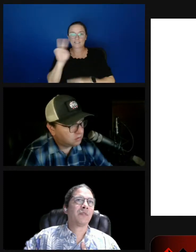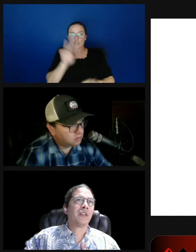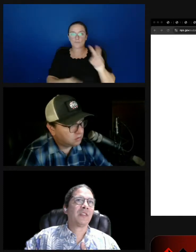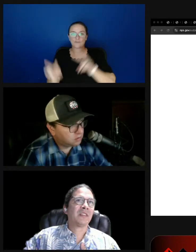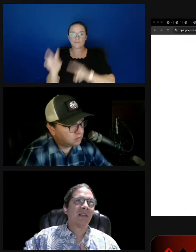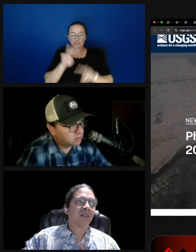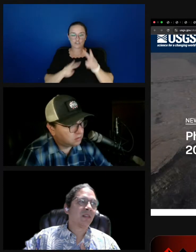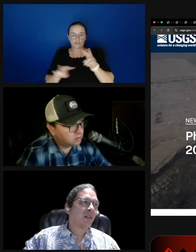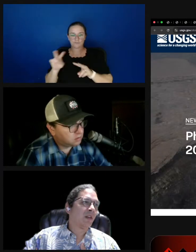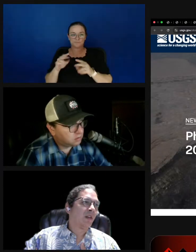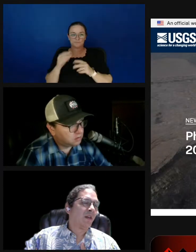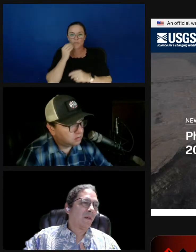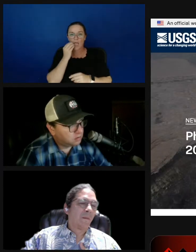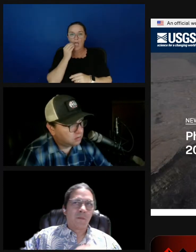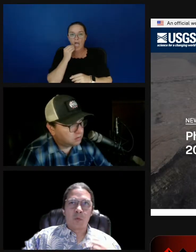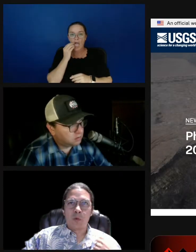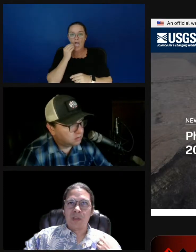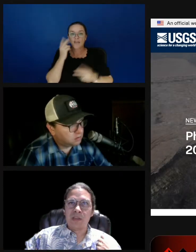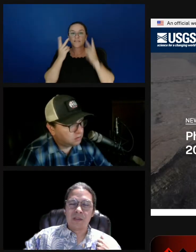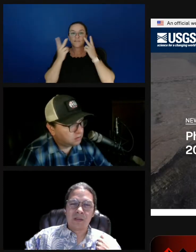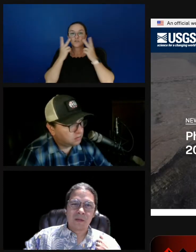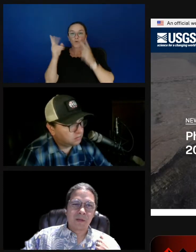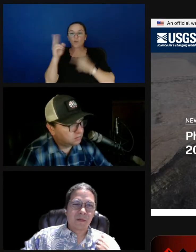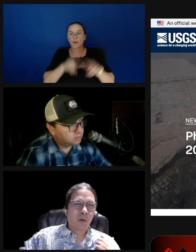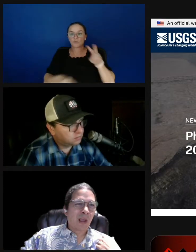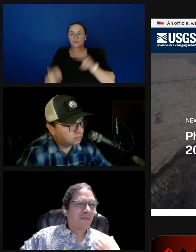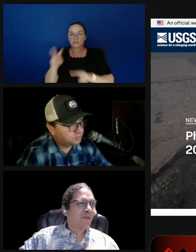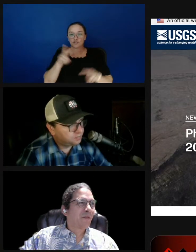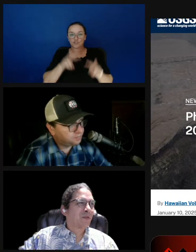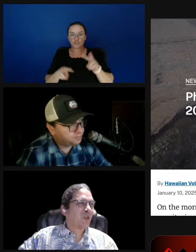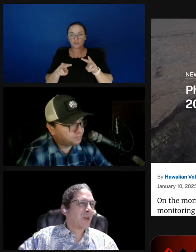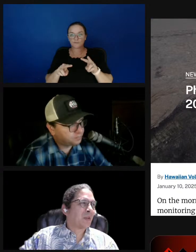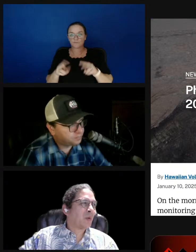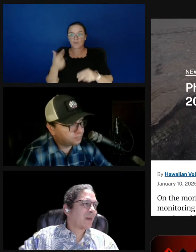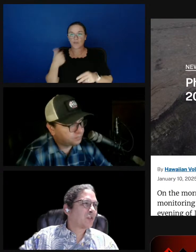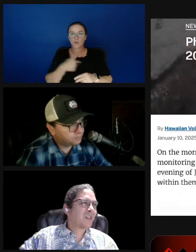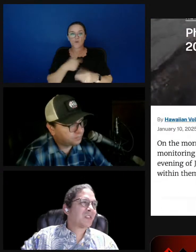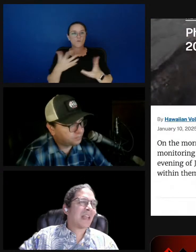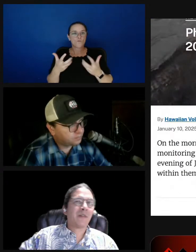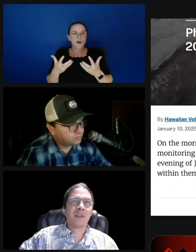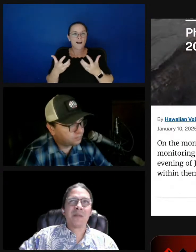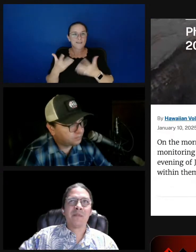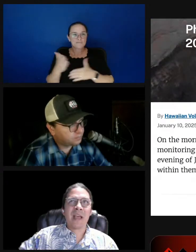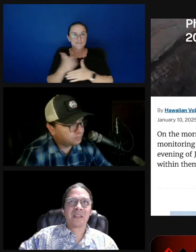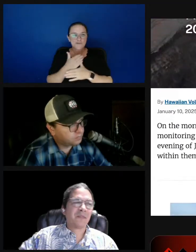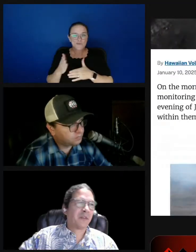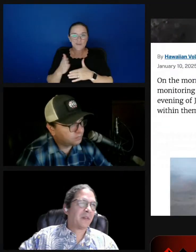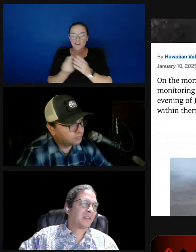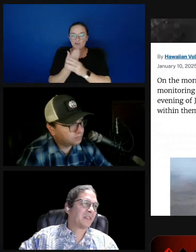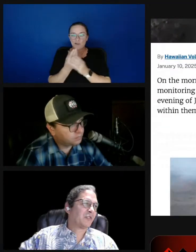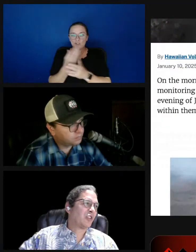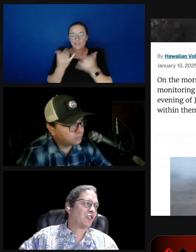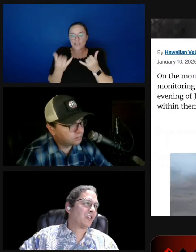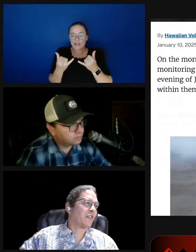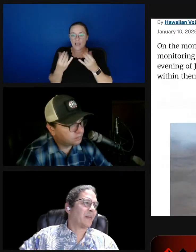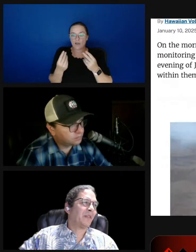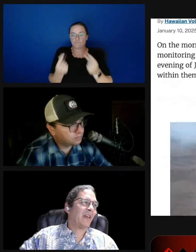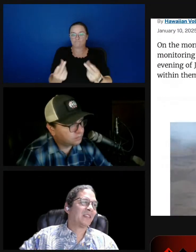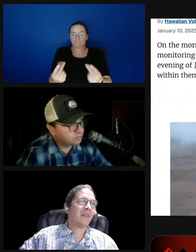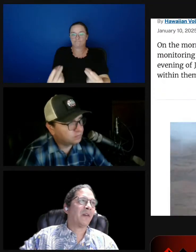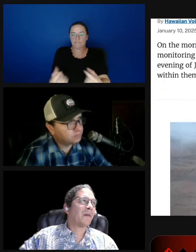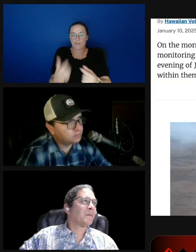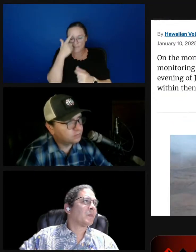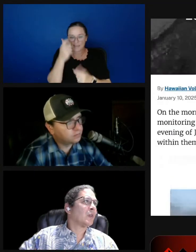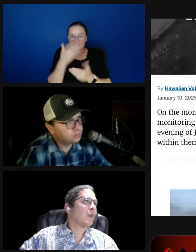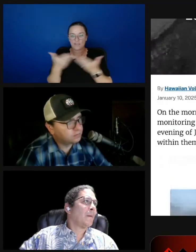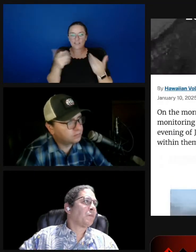visual observations that we crave for so long between eruptions, and now they come fast and furious. Things are changing incredibly